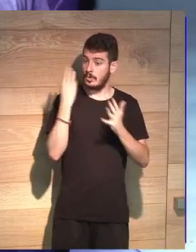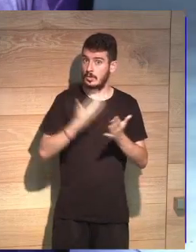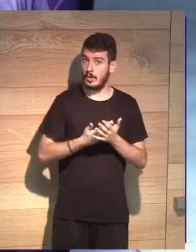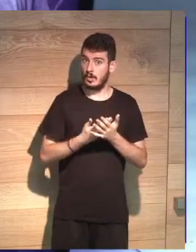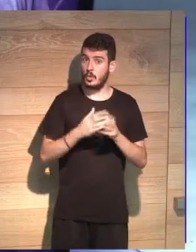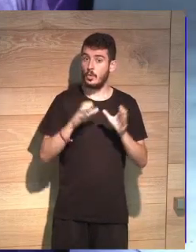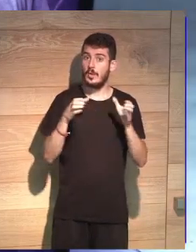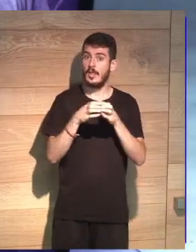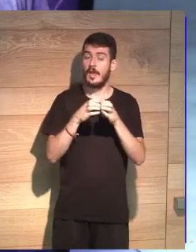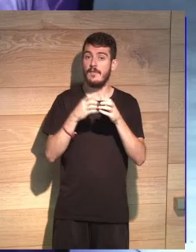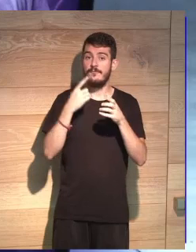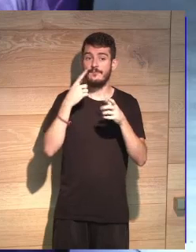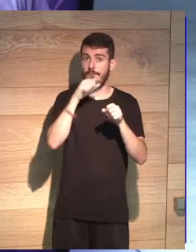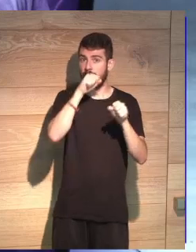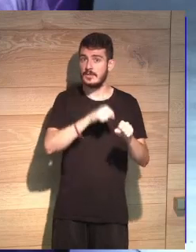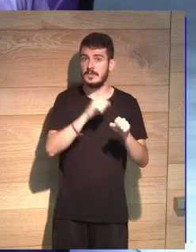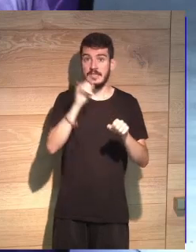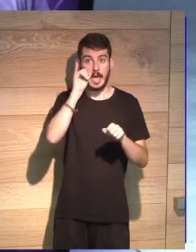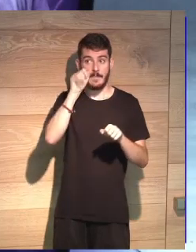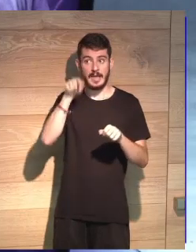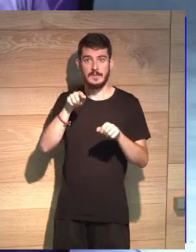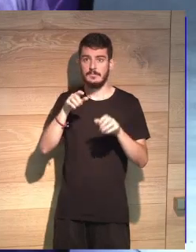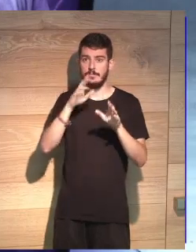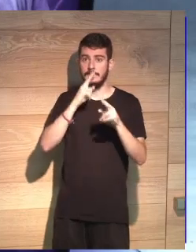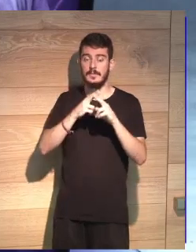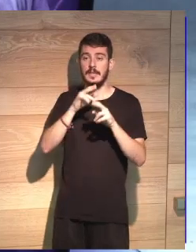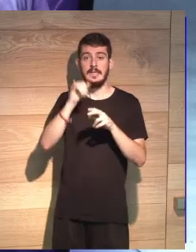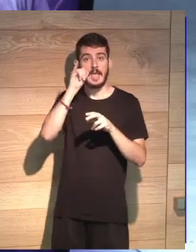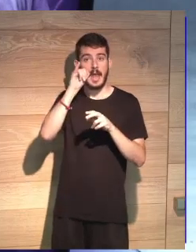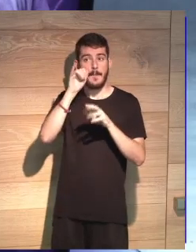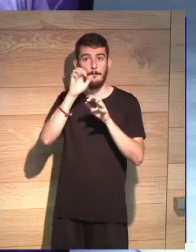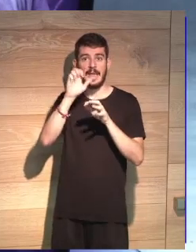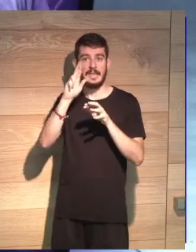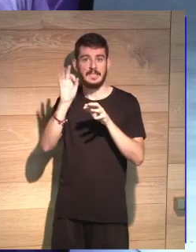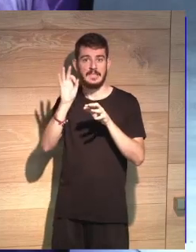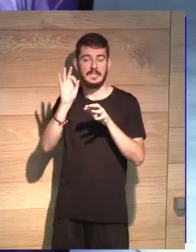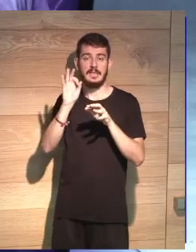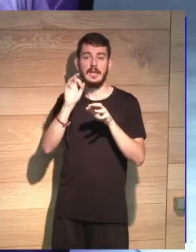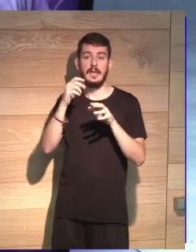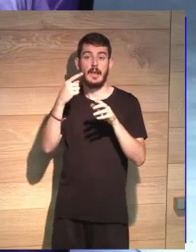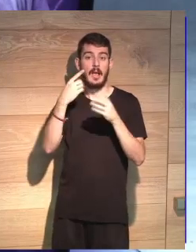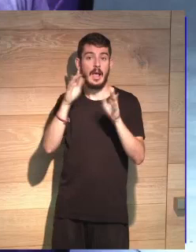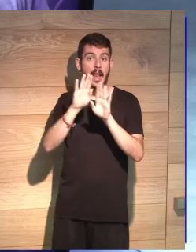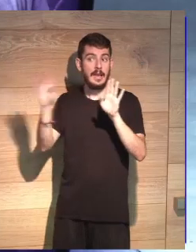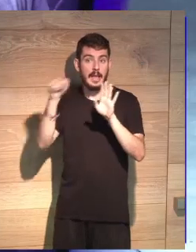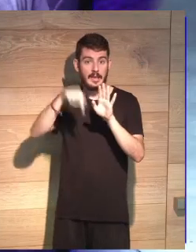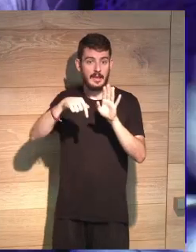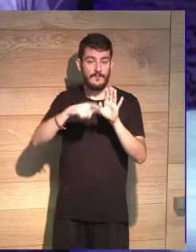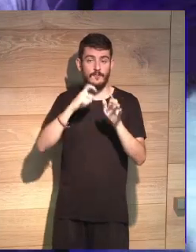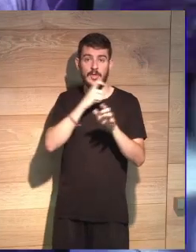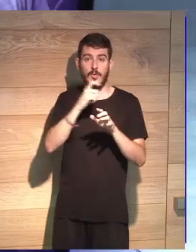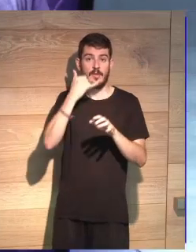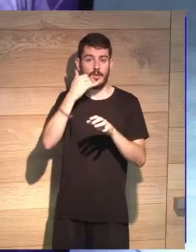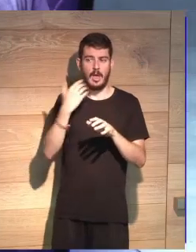8 years, I've created an Instagram fan community. We have an Instagrammers gallery